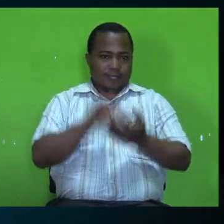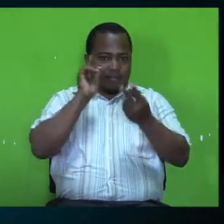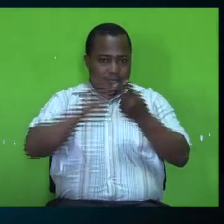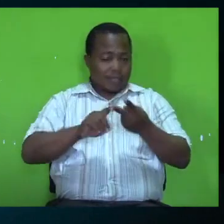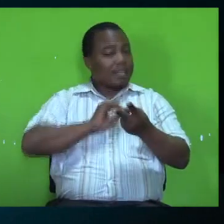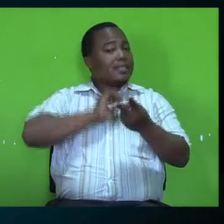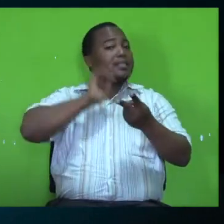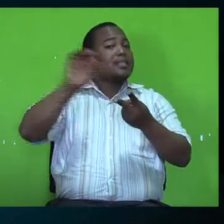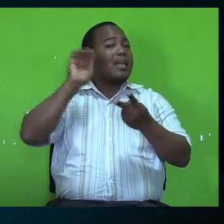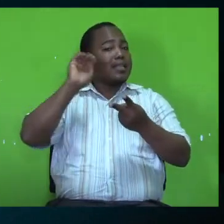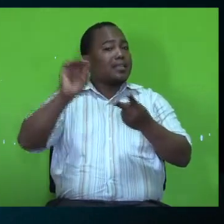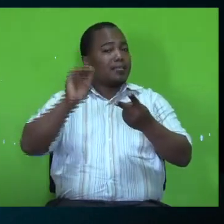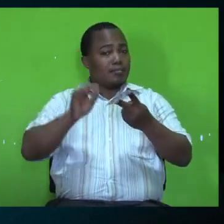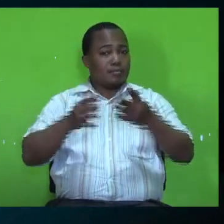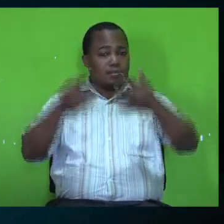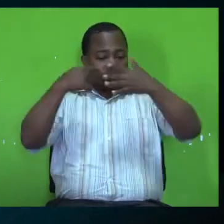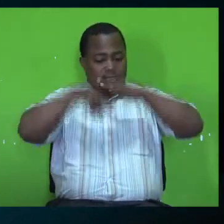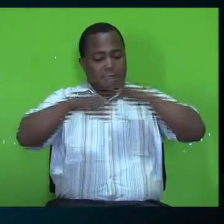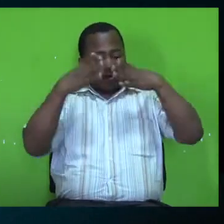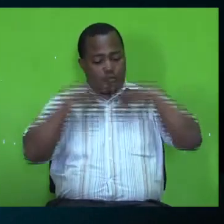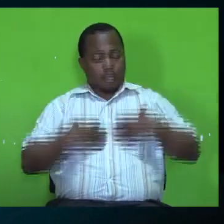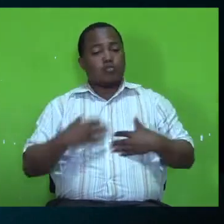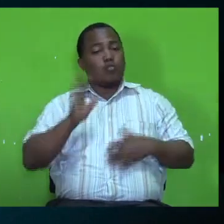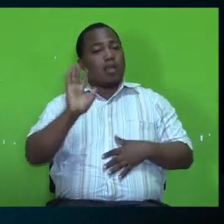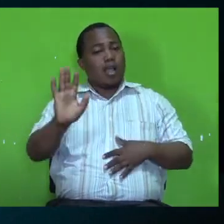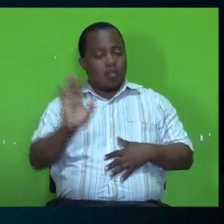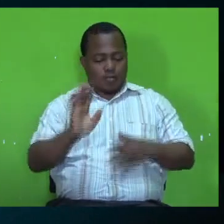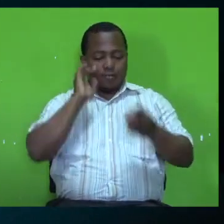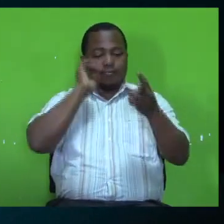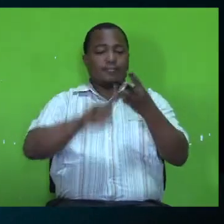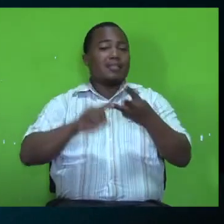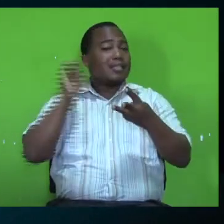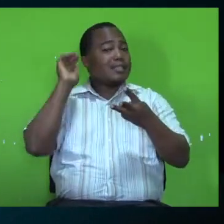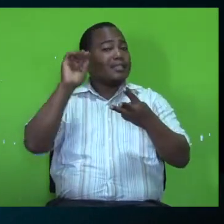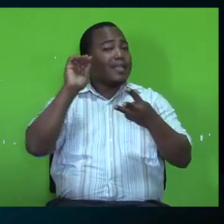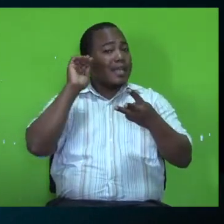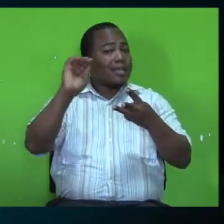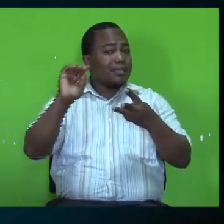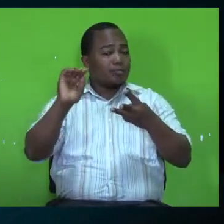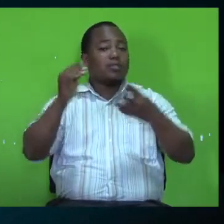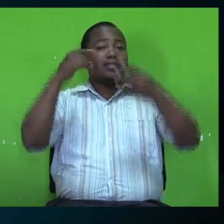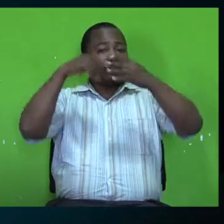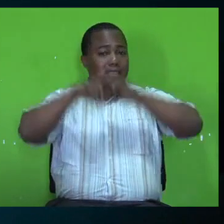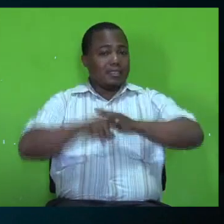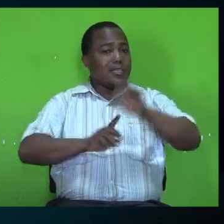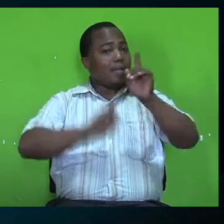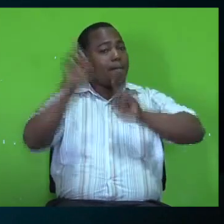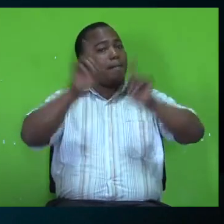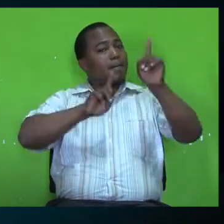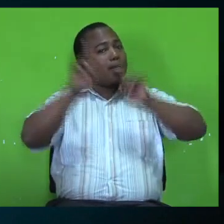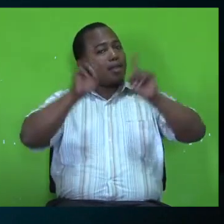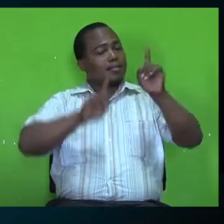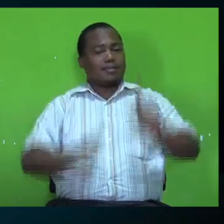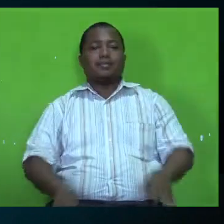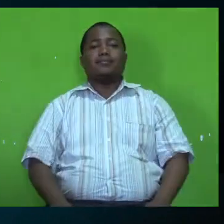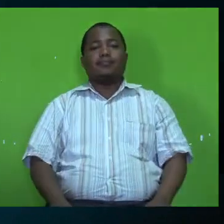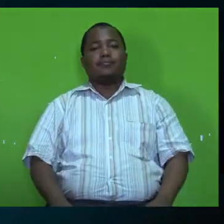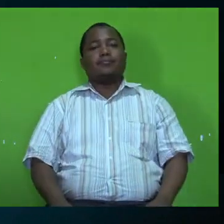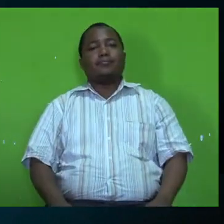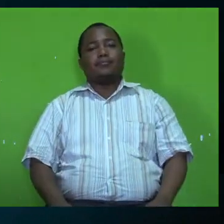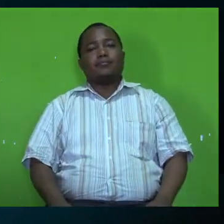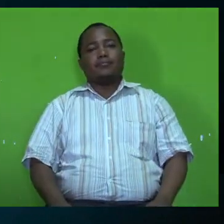the transport system of your body and transport system in plants.